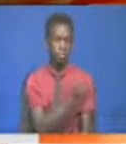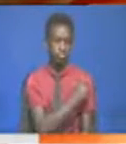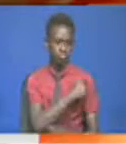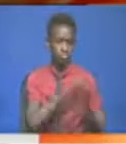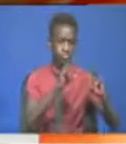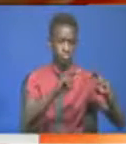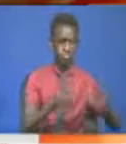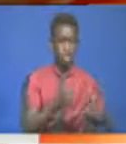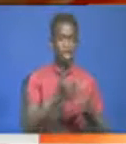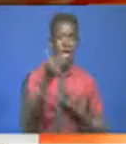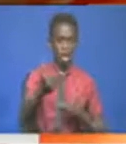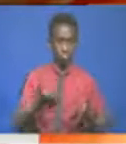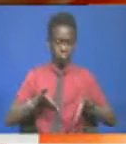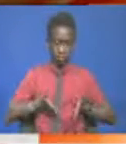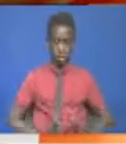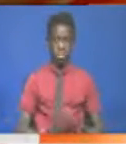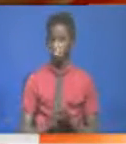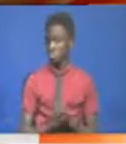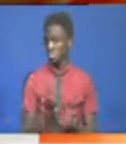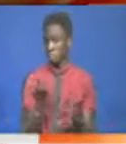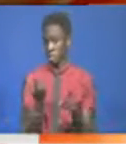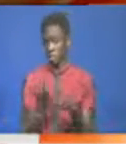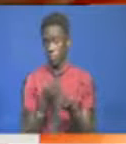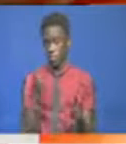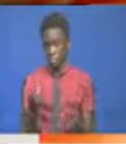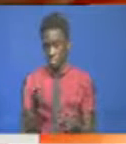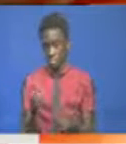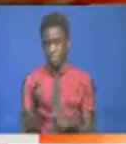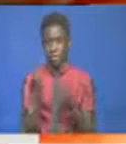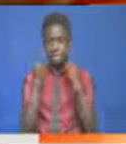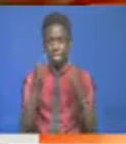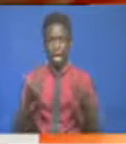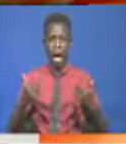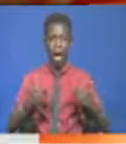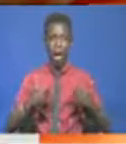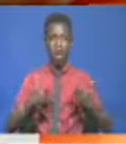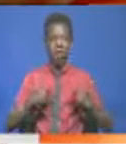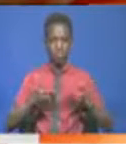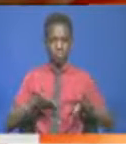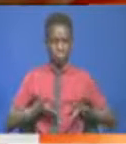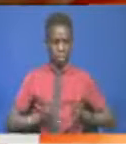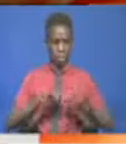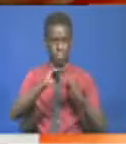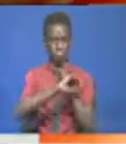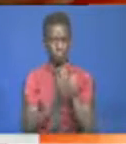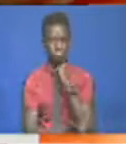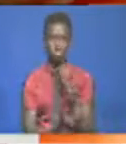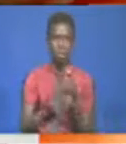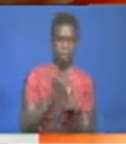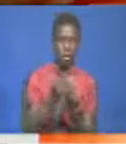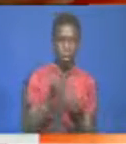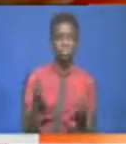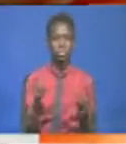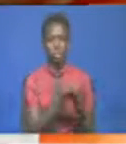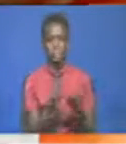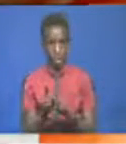delivery. This, according to experts, will ensure optimum postnatal care is provided to them and the newborn child and avert